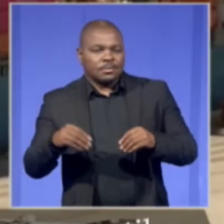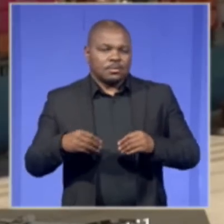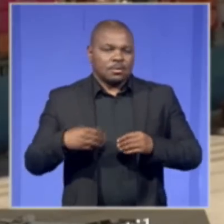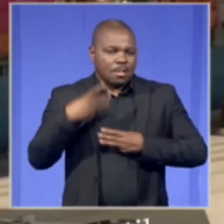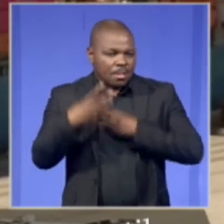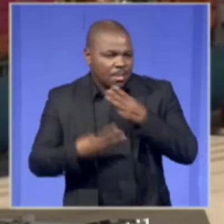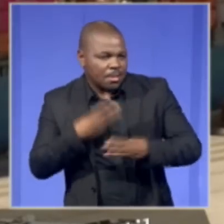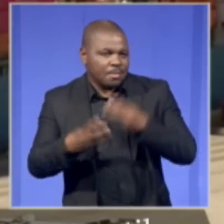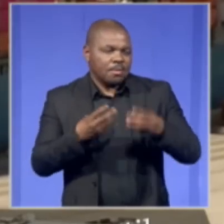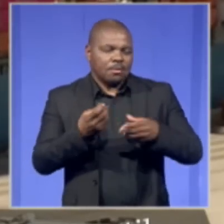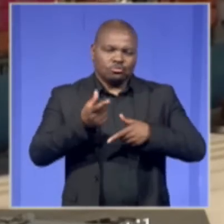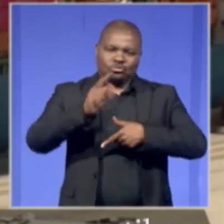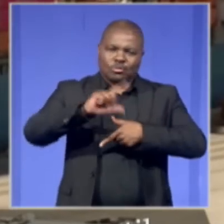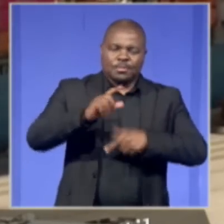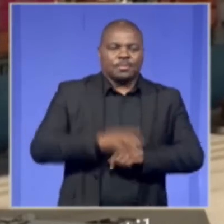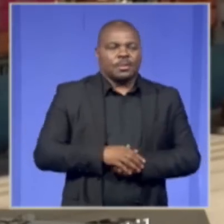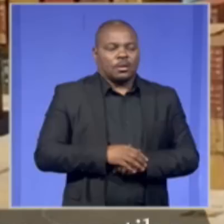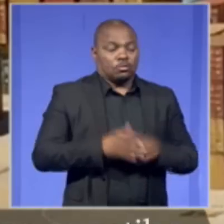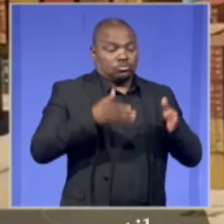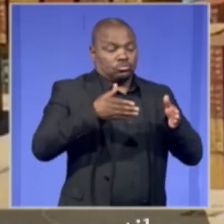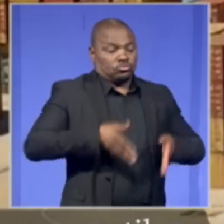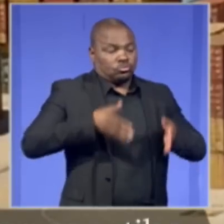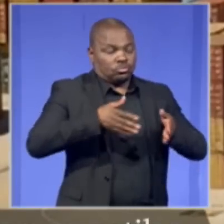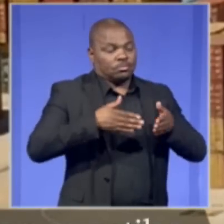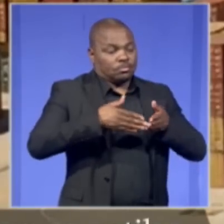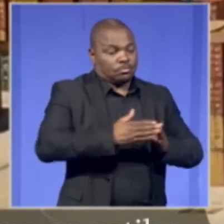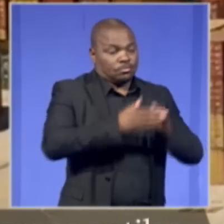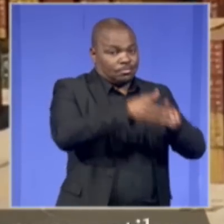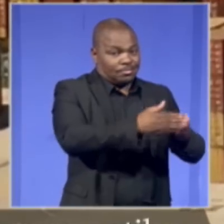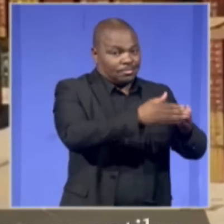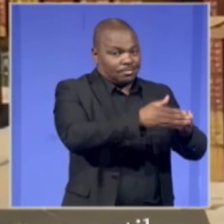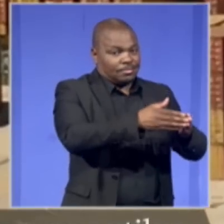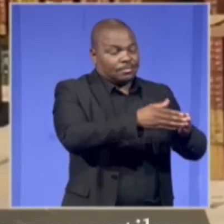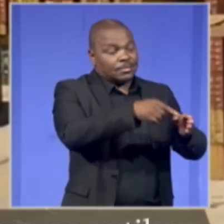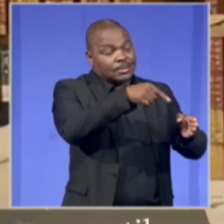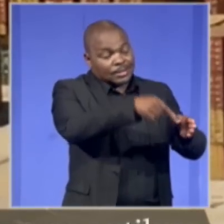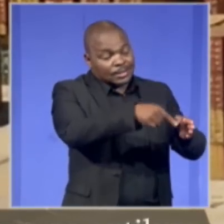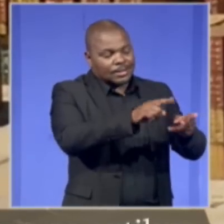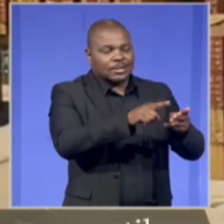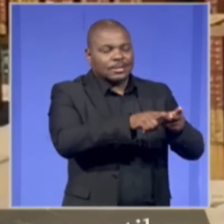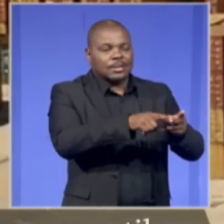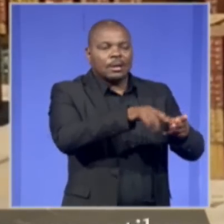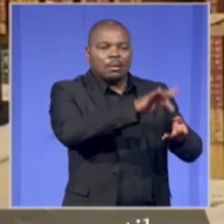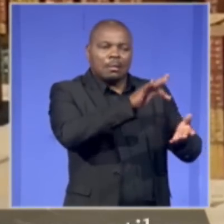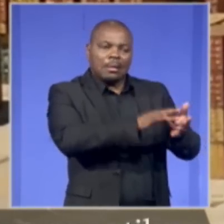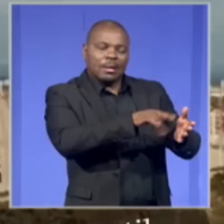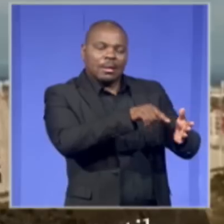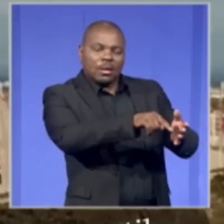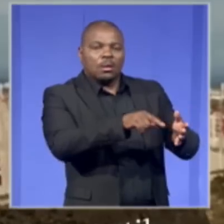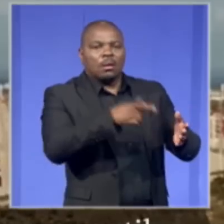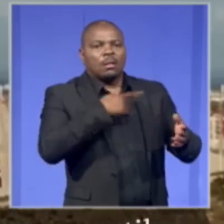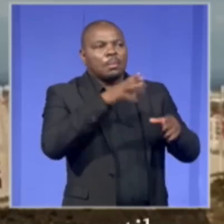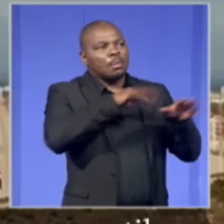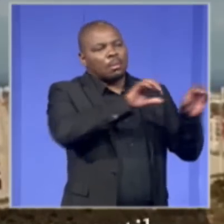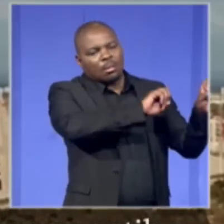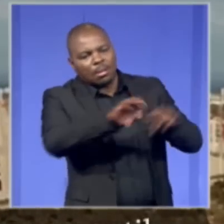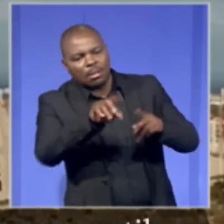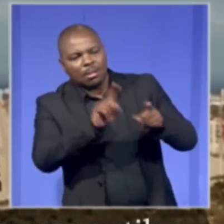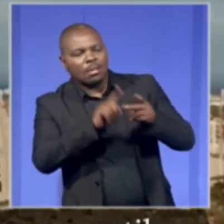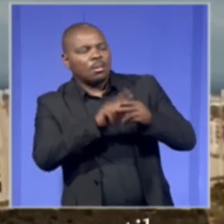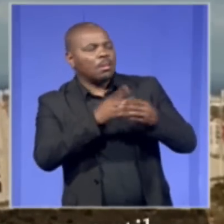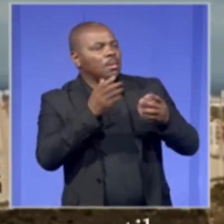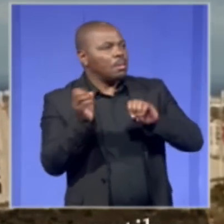Our ports have reduced long delays in handling imports and exports, and rail